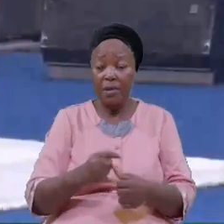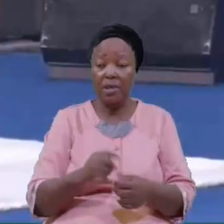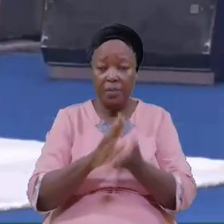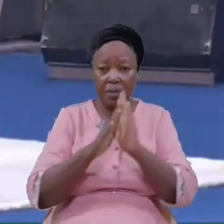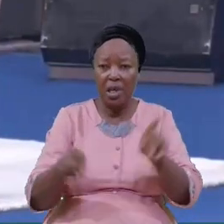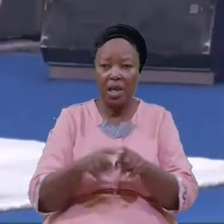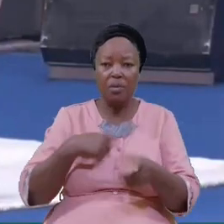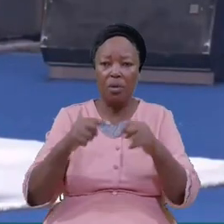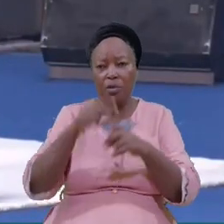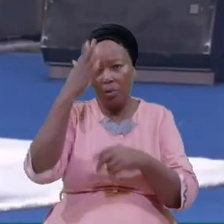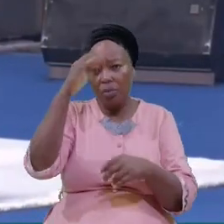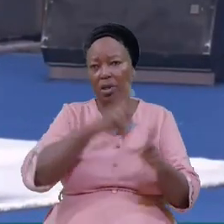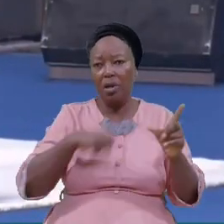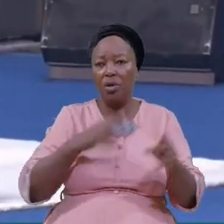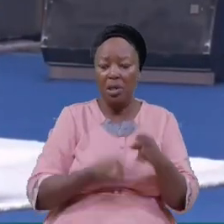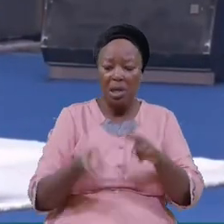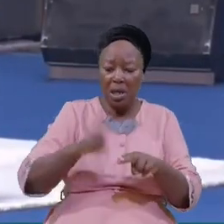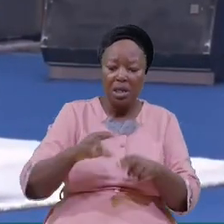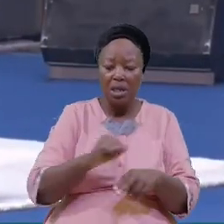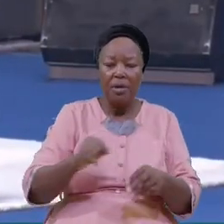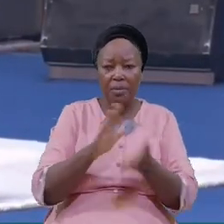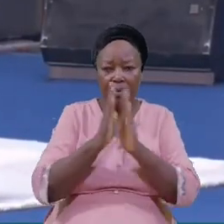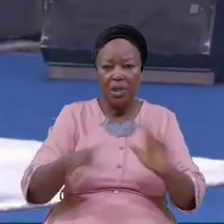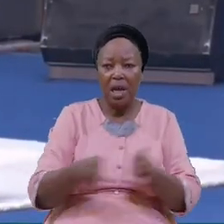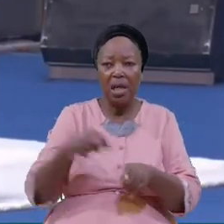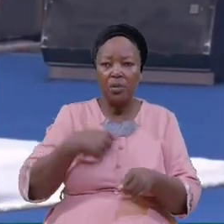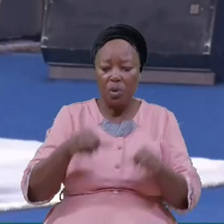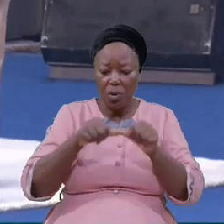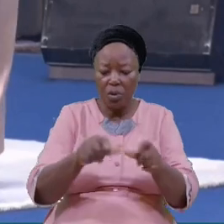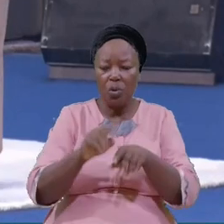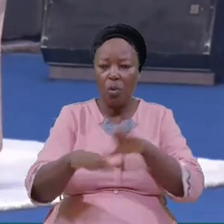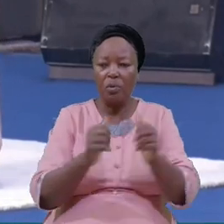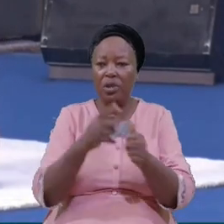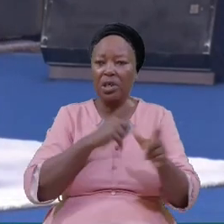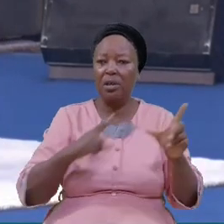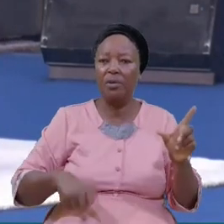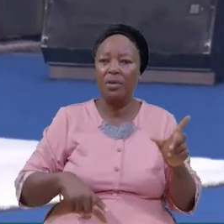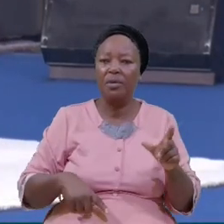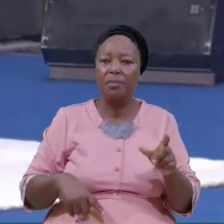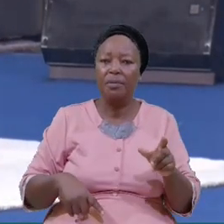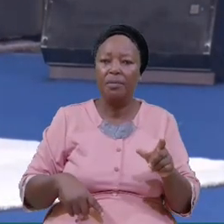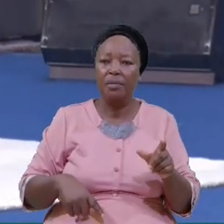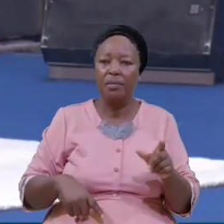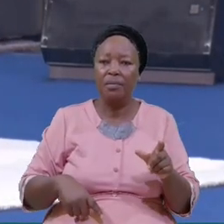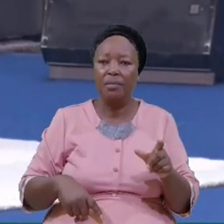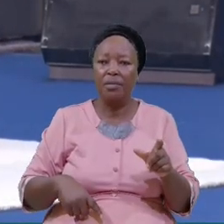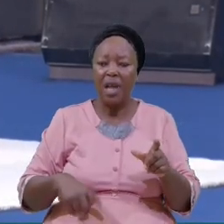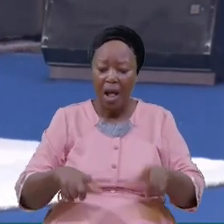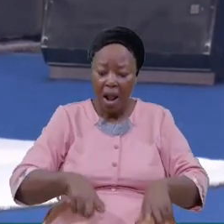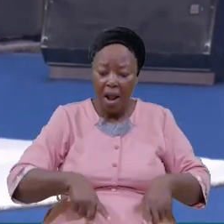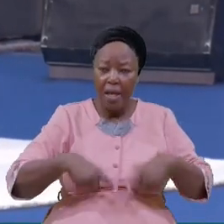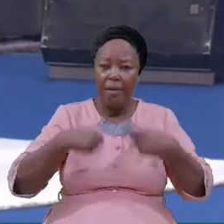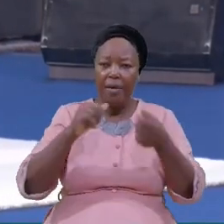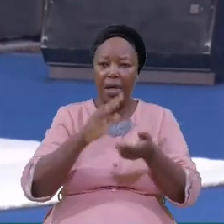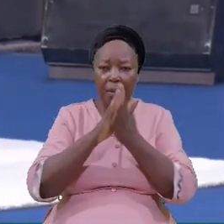26. Increasing peace as we walk with the Lord. Et la paix croissante quand nous marchons avec le Seigneur. Peace,